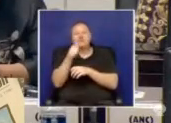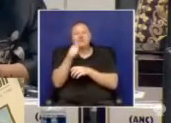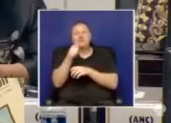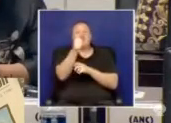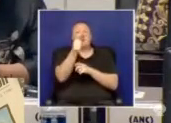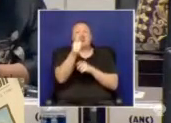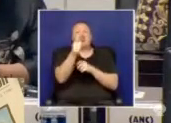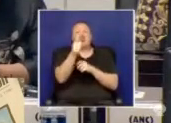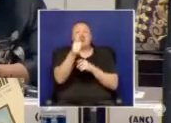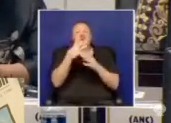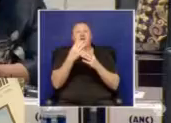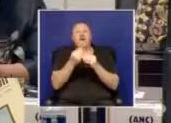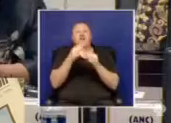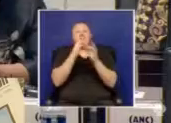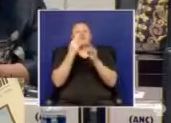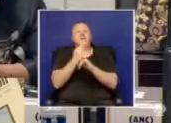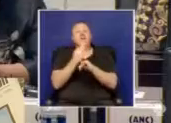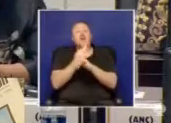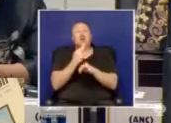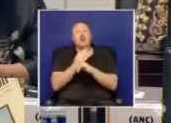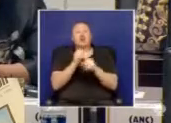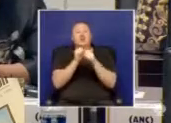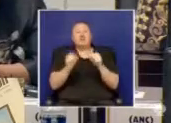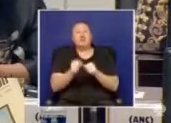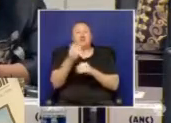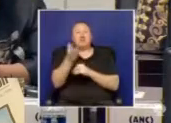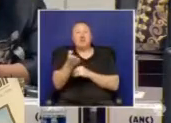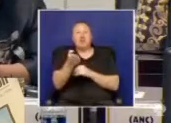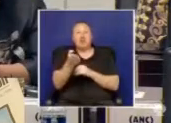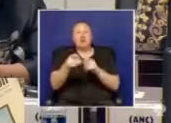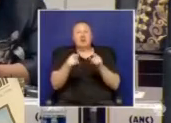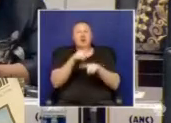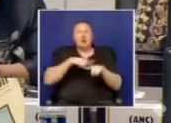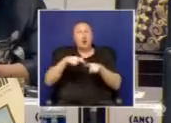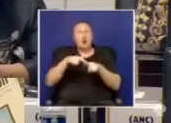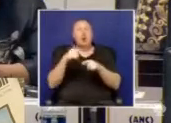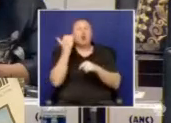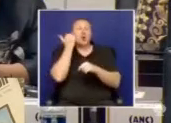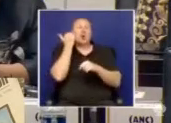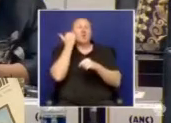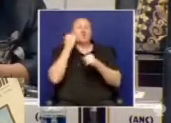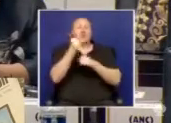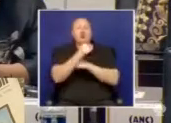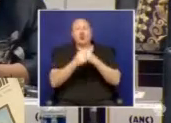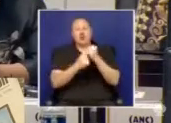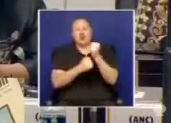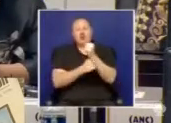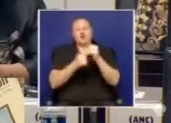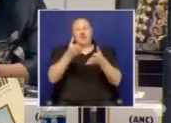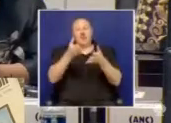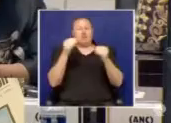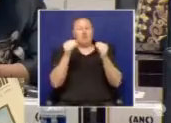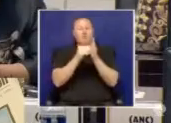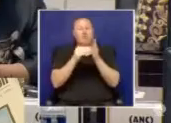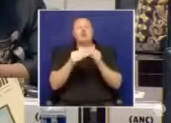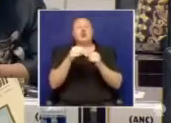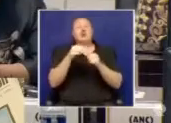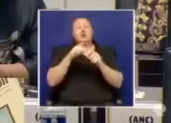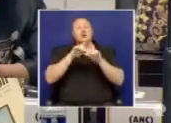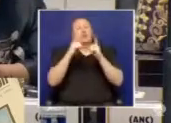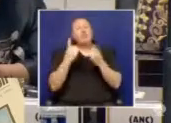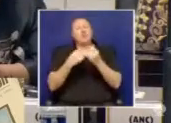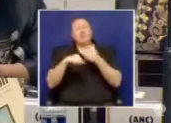the functioning of the systems of the provinces, as well as local government structures, because as a Department of Social Development,